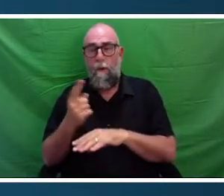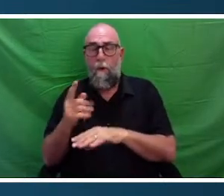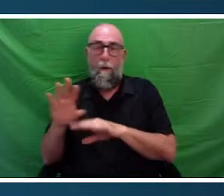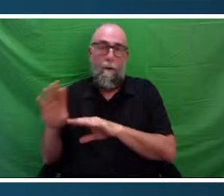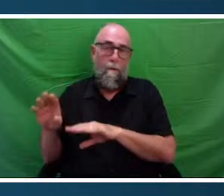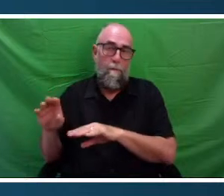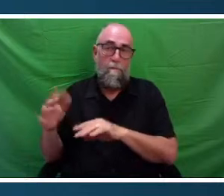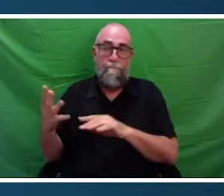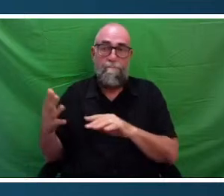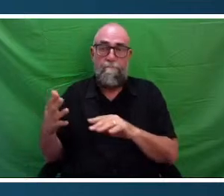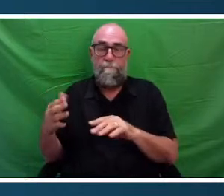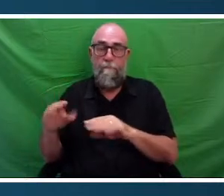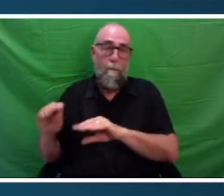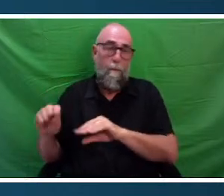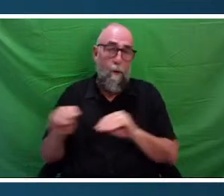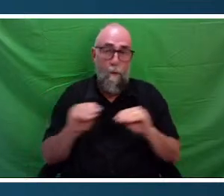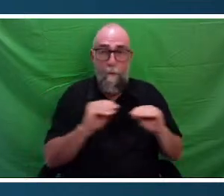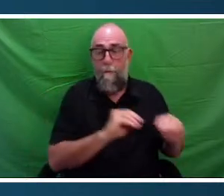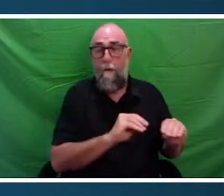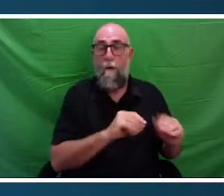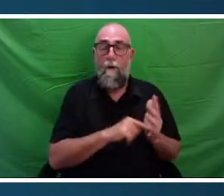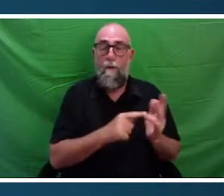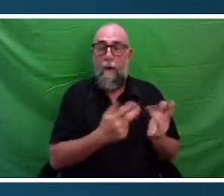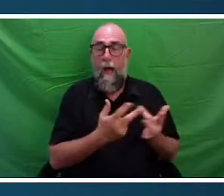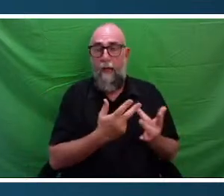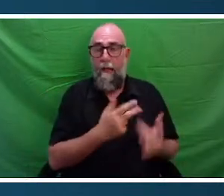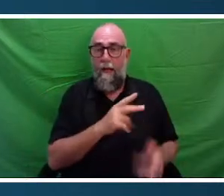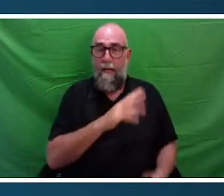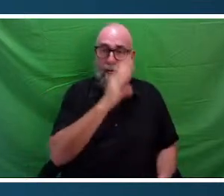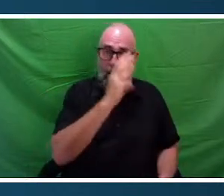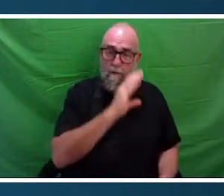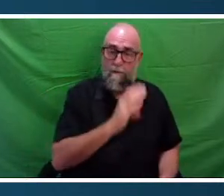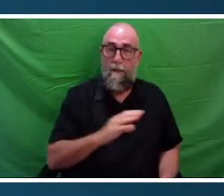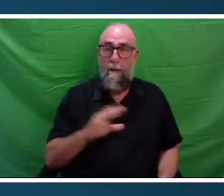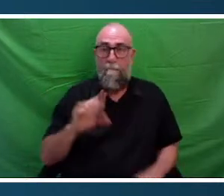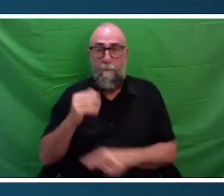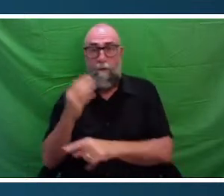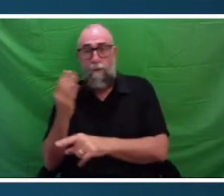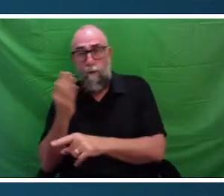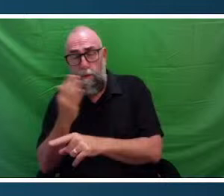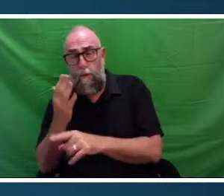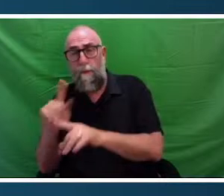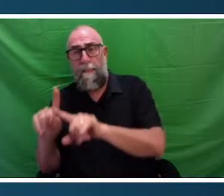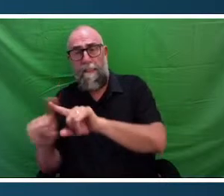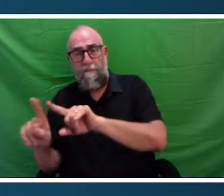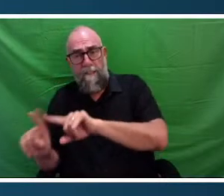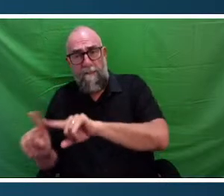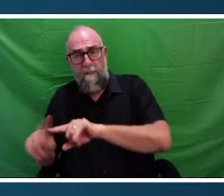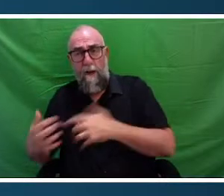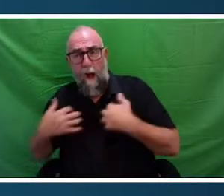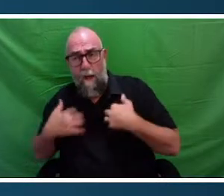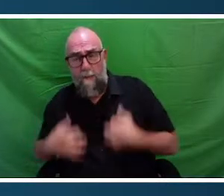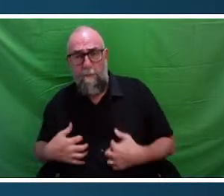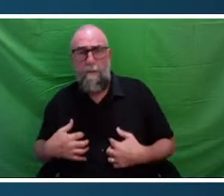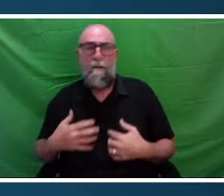like schools and hospitals and aid posts. Just whether you're,